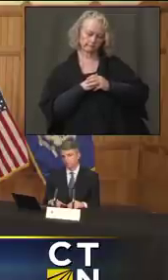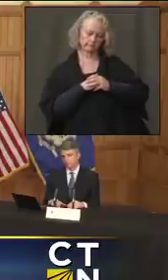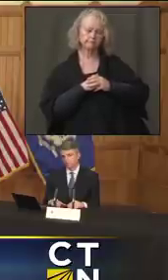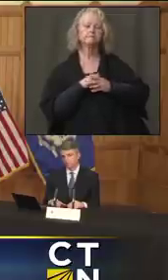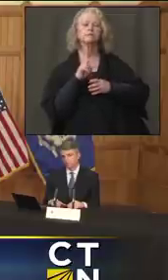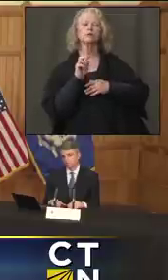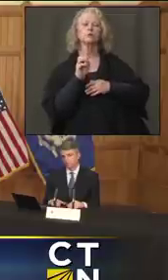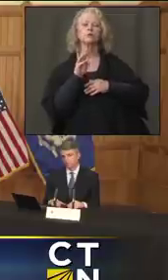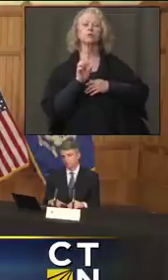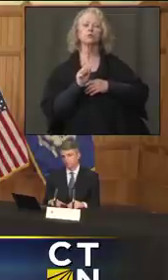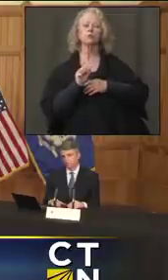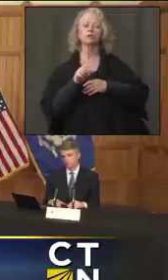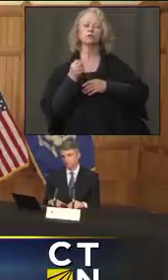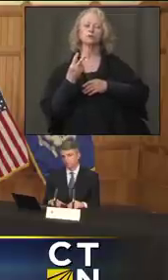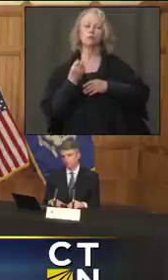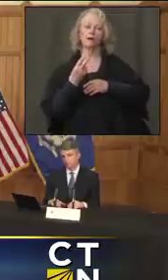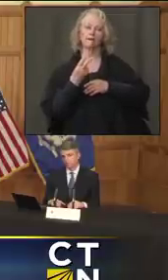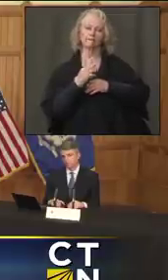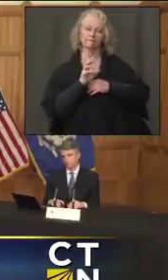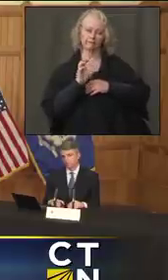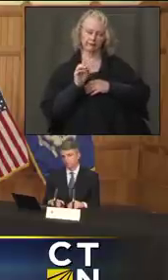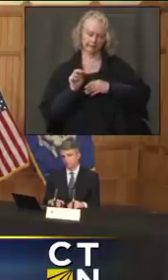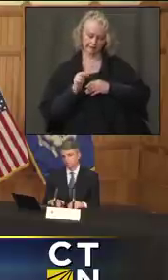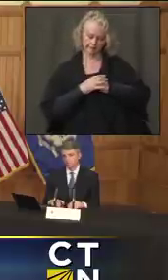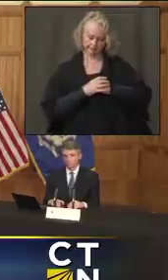News 12 Connecticut.